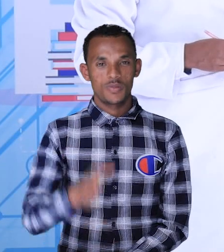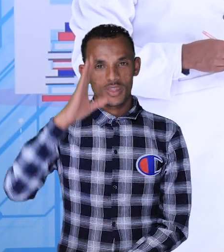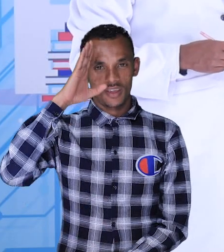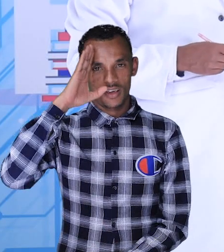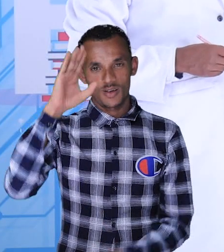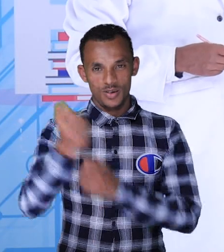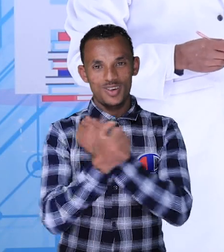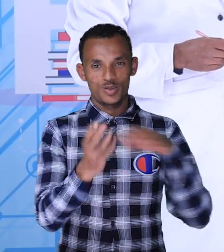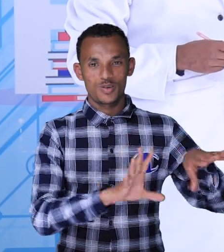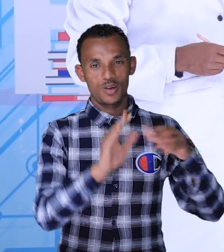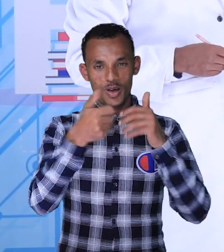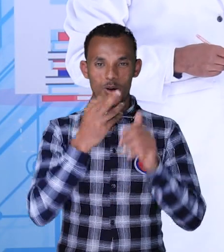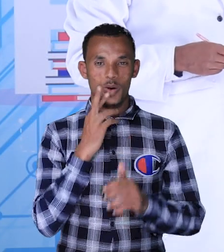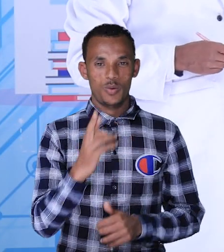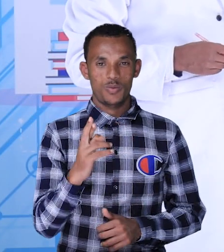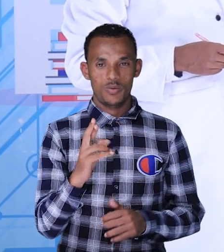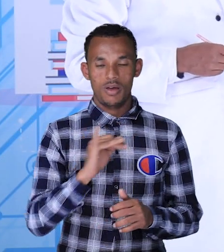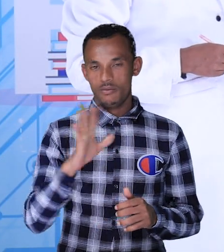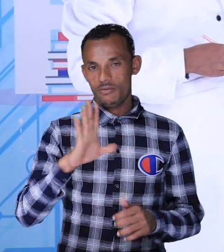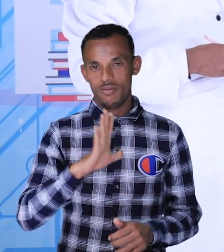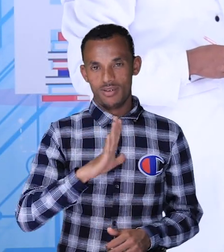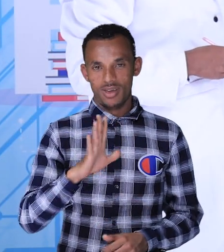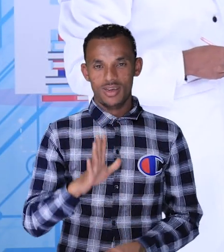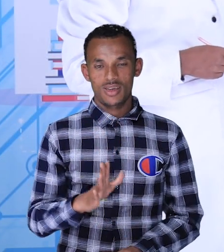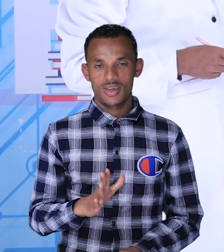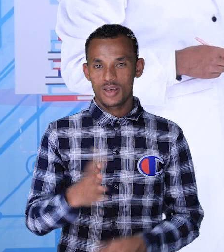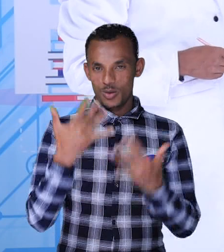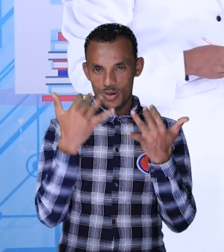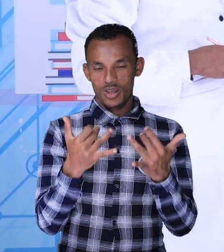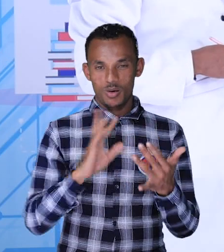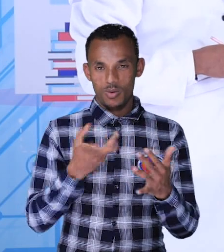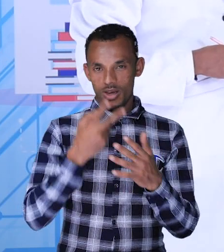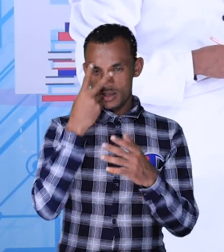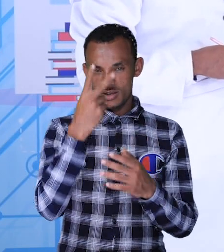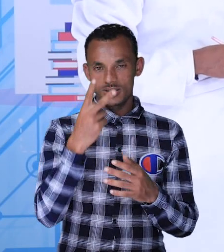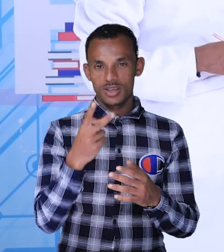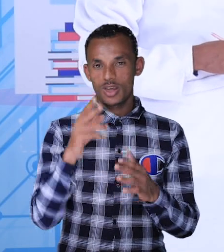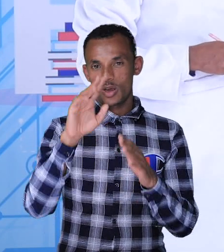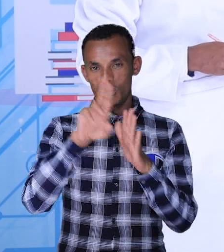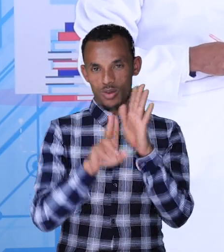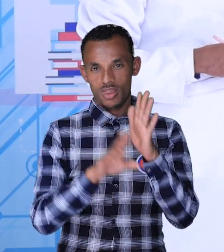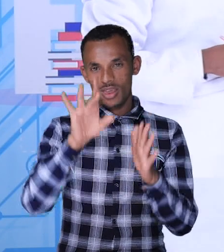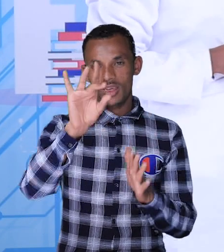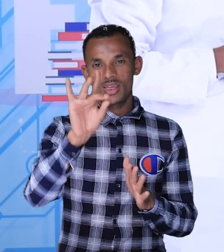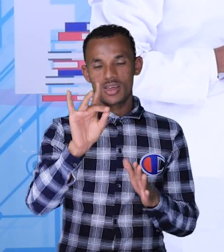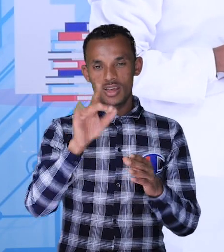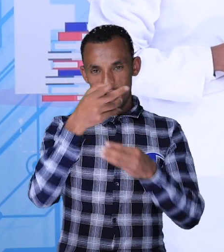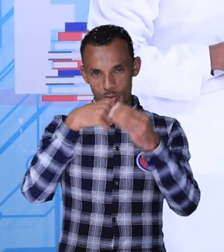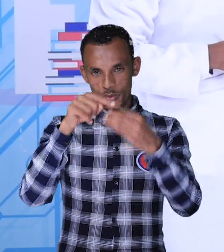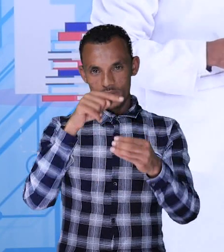Hello, dear students. How are you doing? I'm very fine. Today we are going to start Unit 8, which is